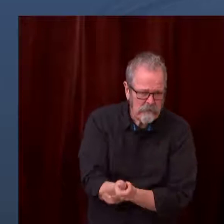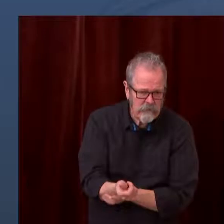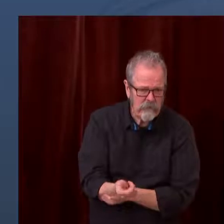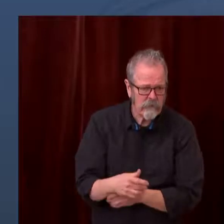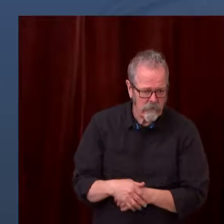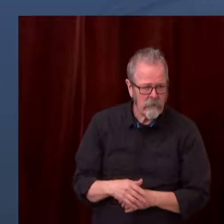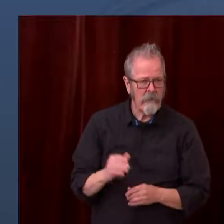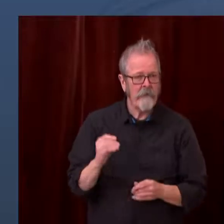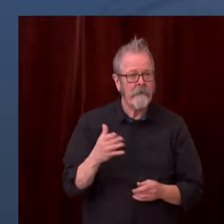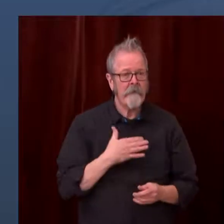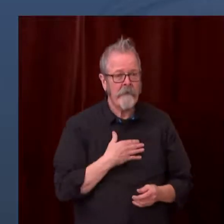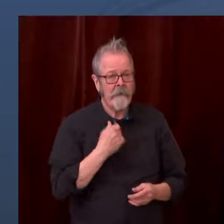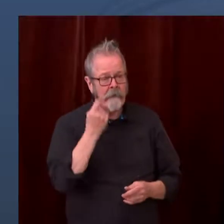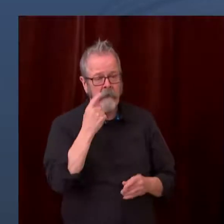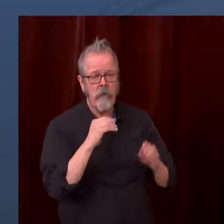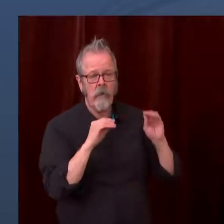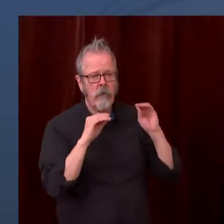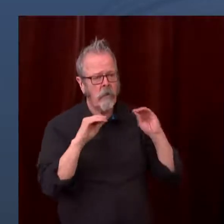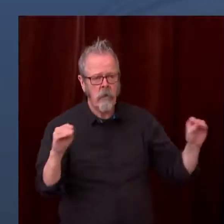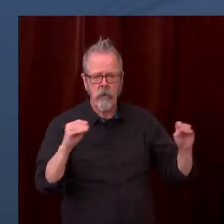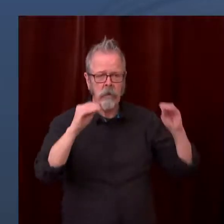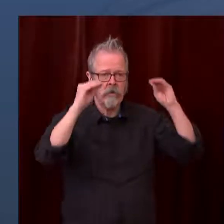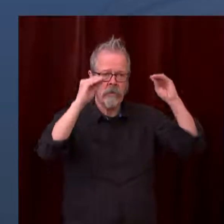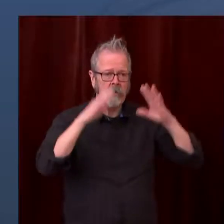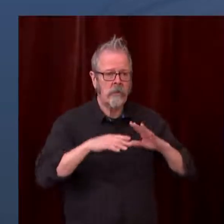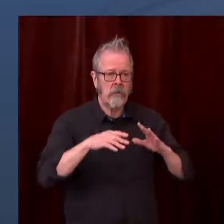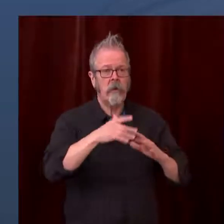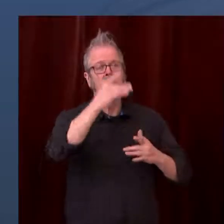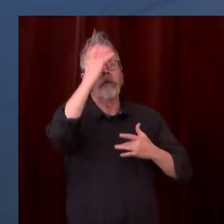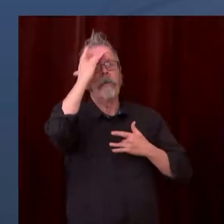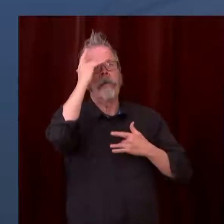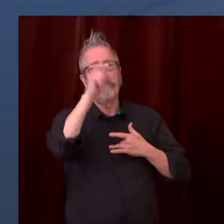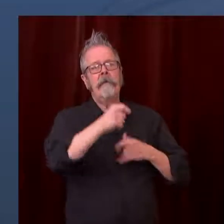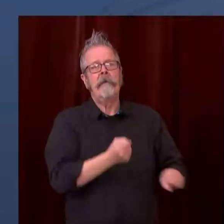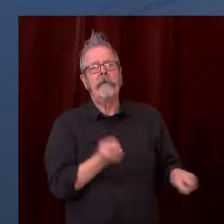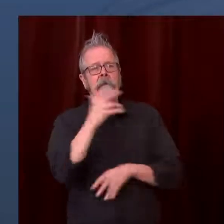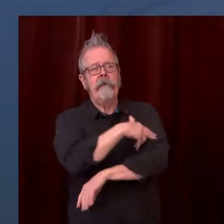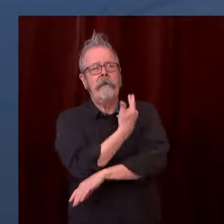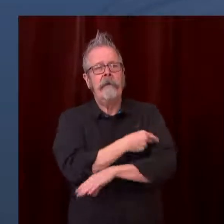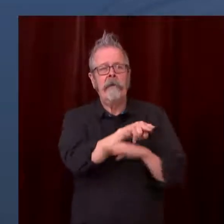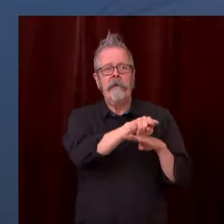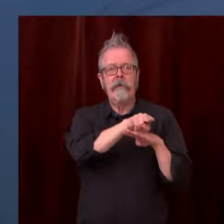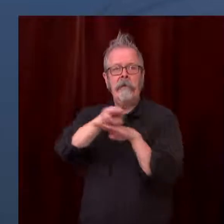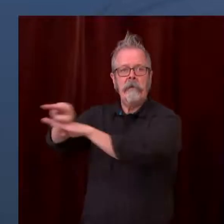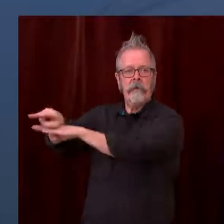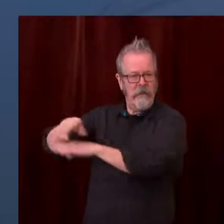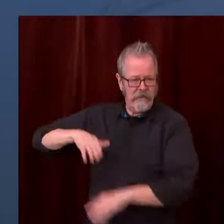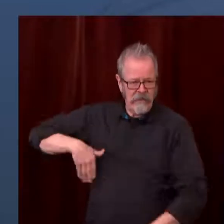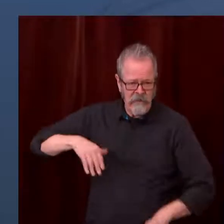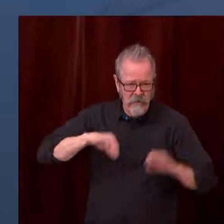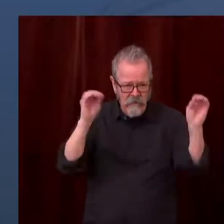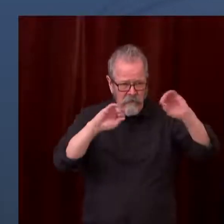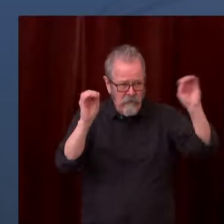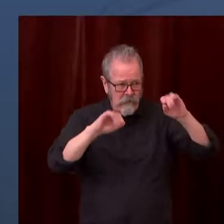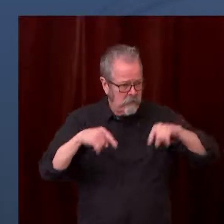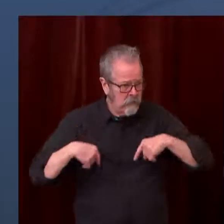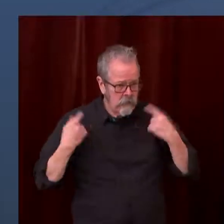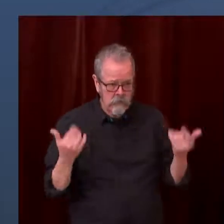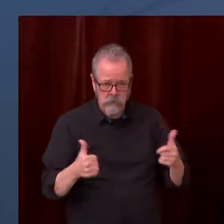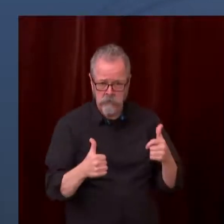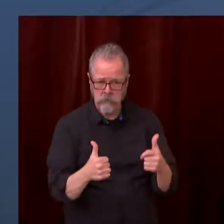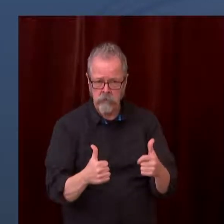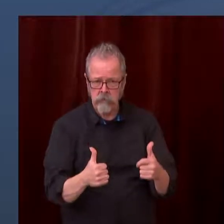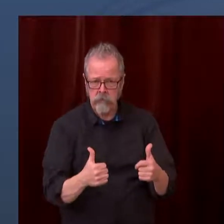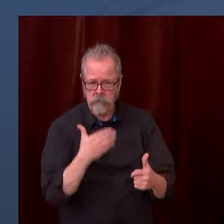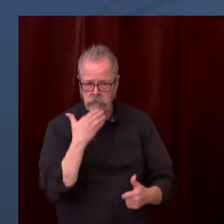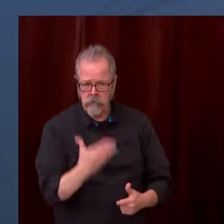And the reason we've been successful is because we have found a way, because of the talents of educators, to